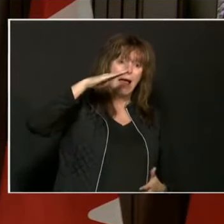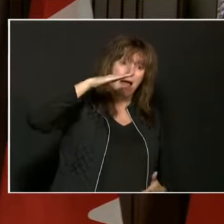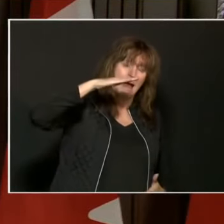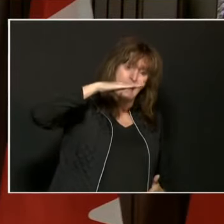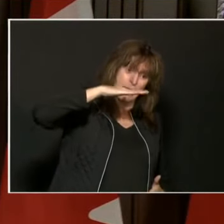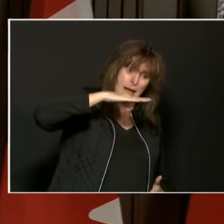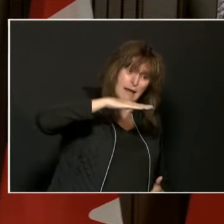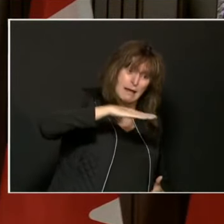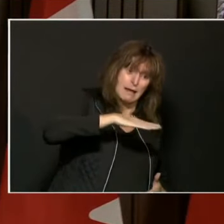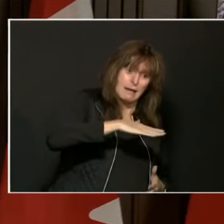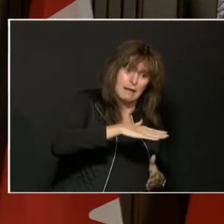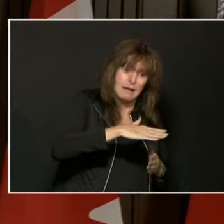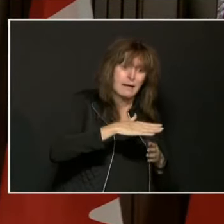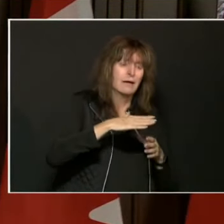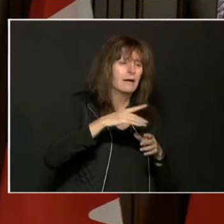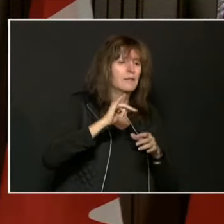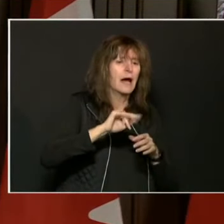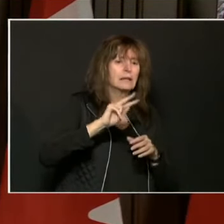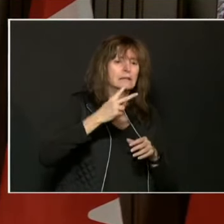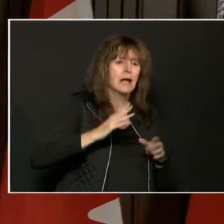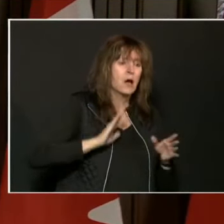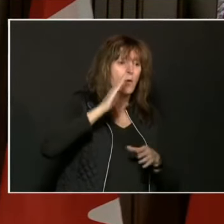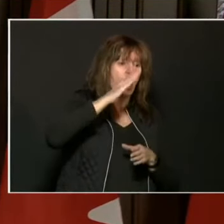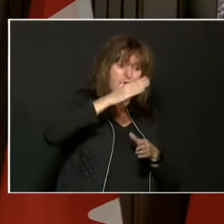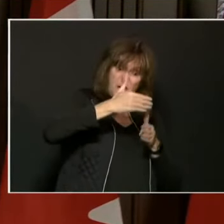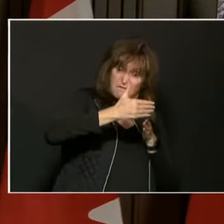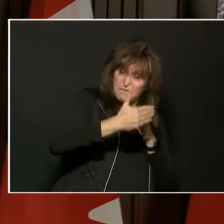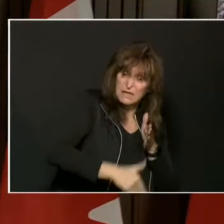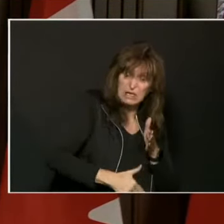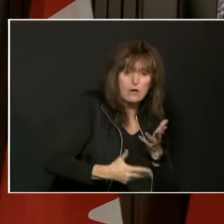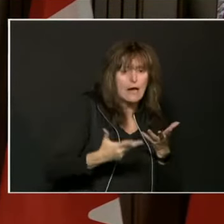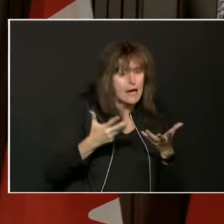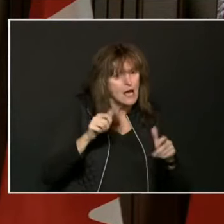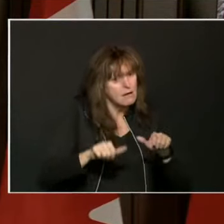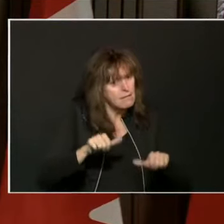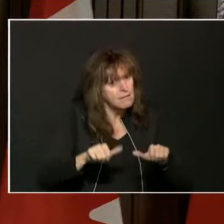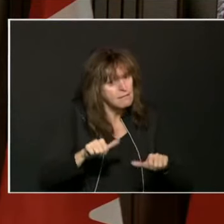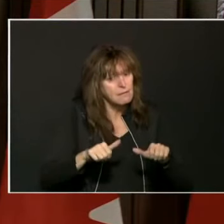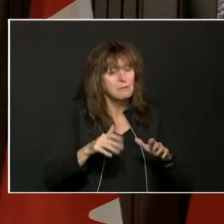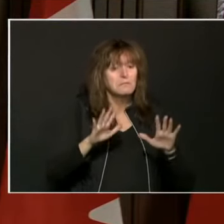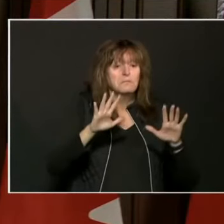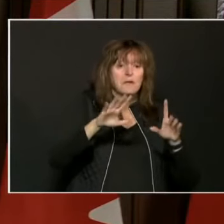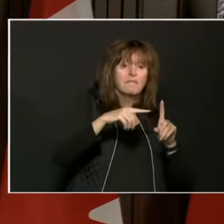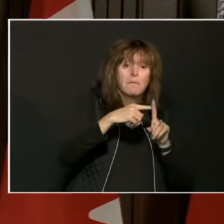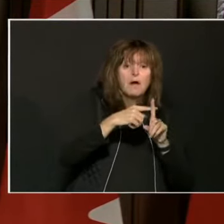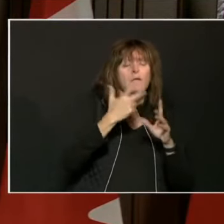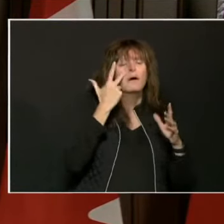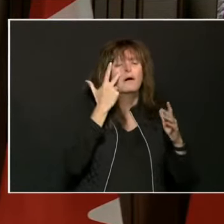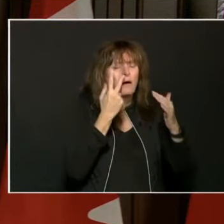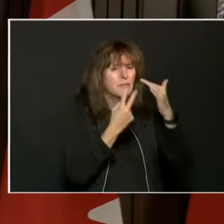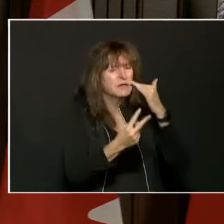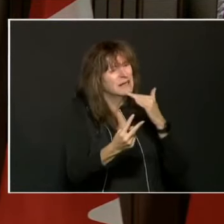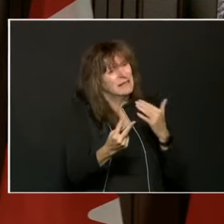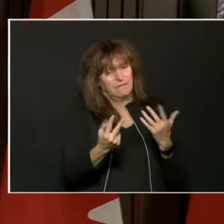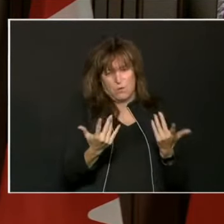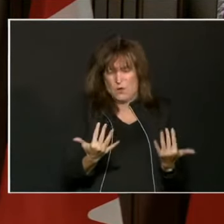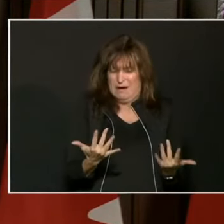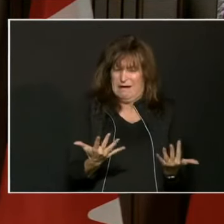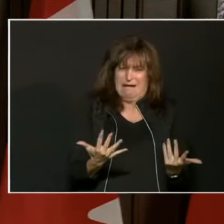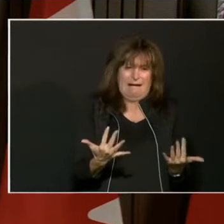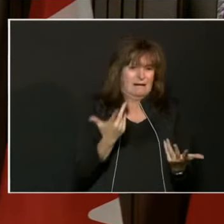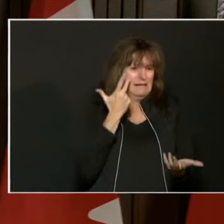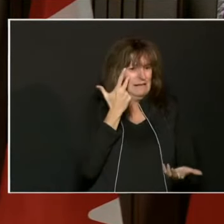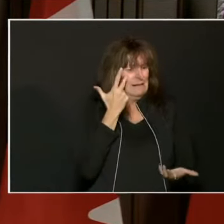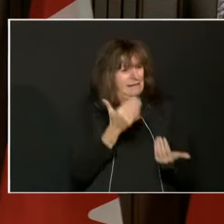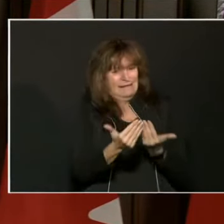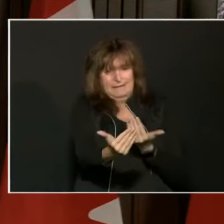yet. Optimistically, we could say, but we have to wait and see. Next question. Your next question comes from John